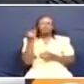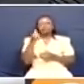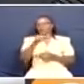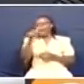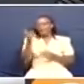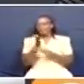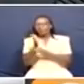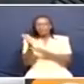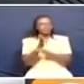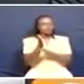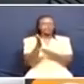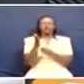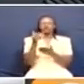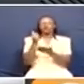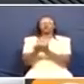or chapter.